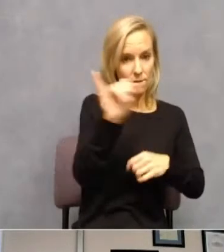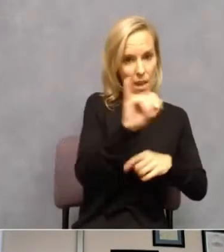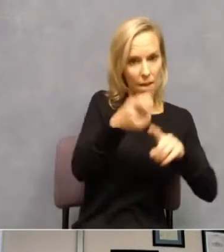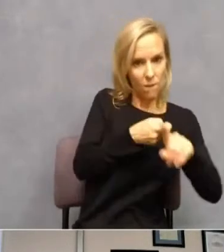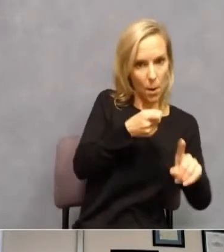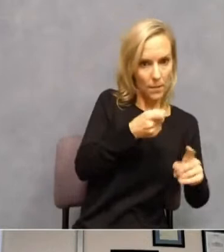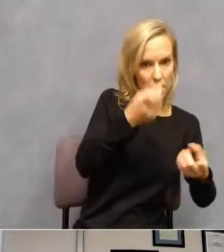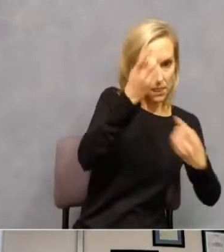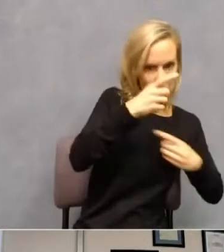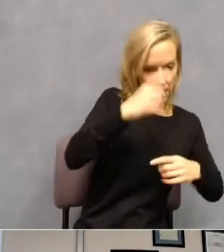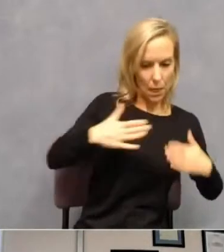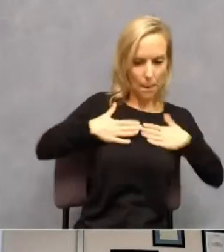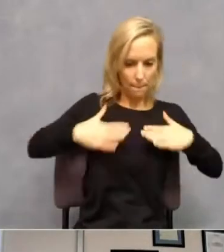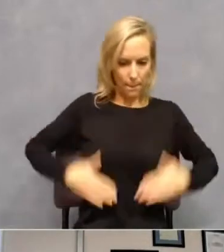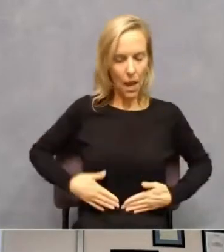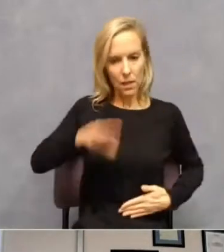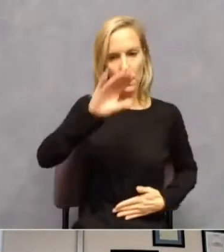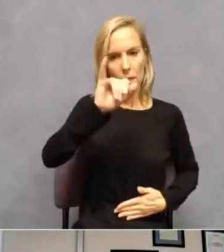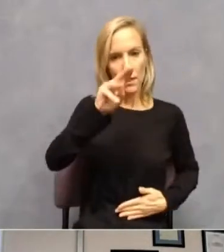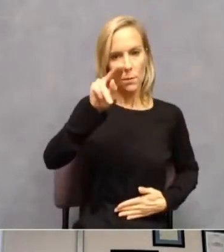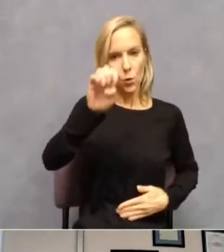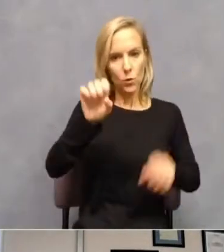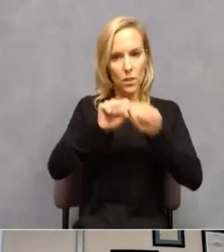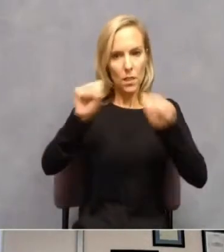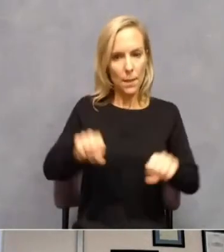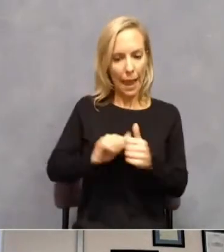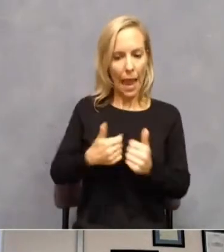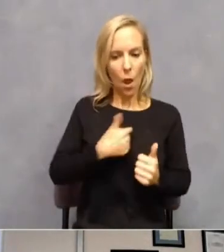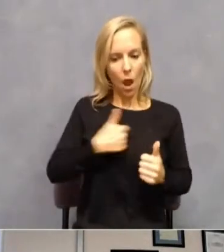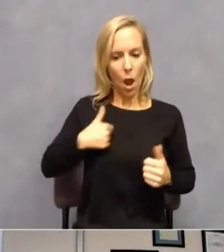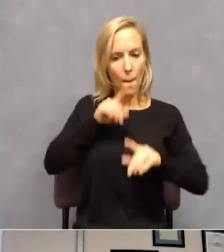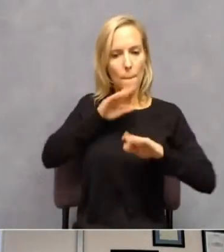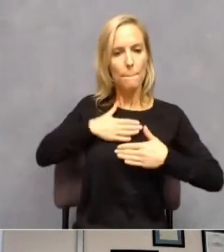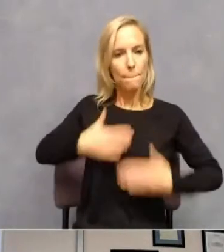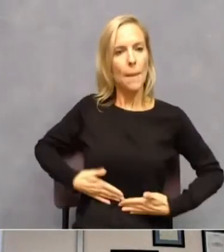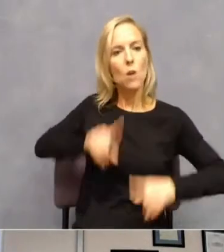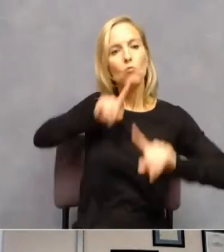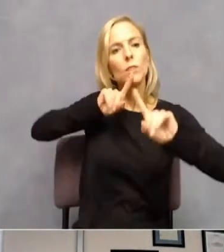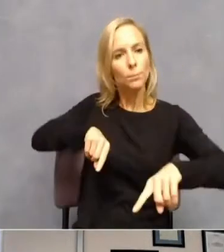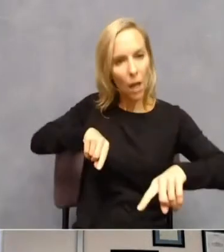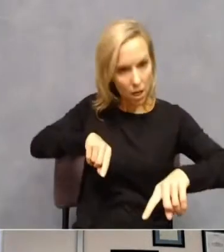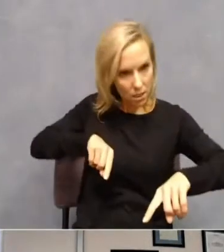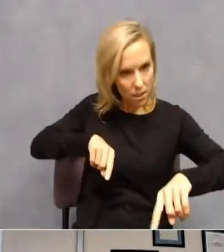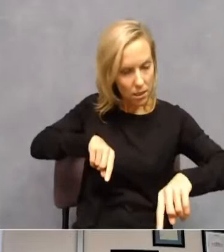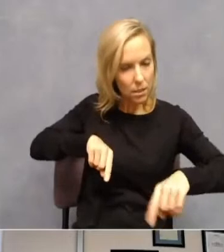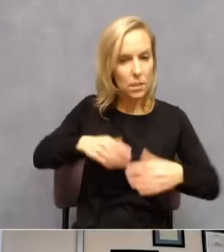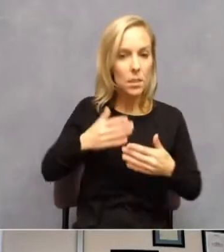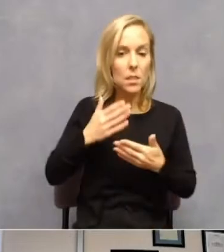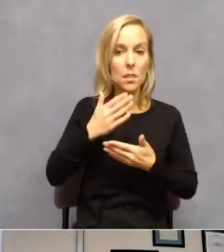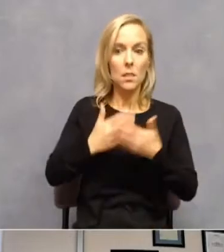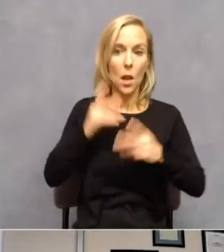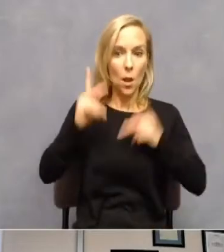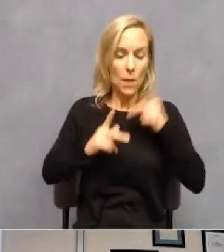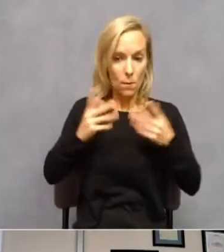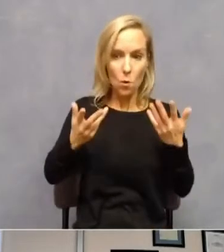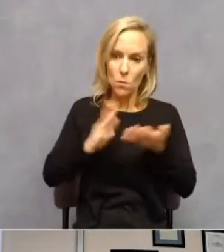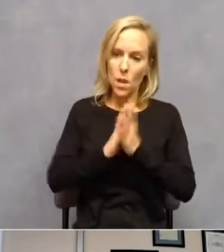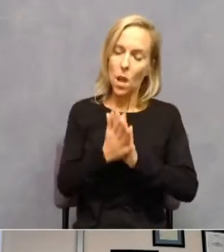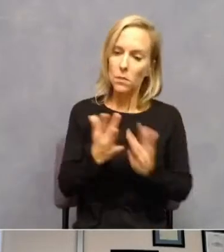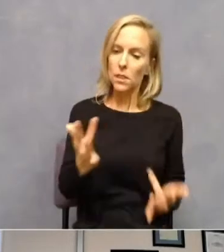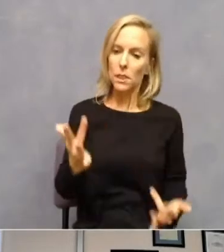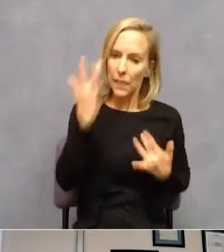body's immune system and how our body responds to it. And so some people get really sick, like you would expect with just the